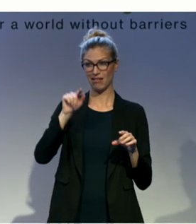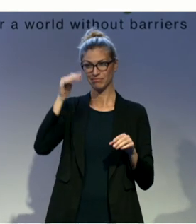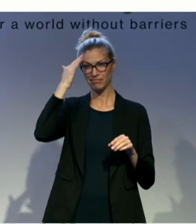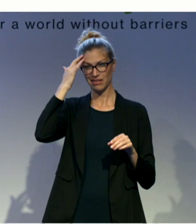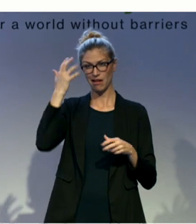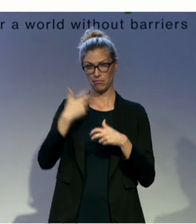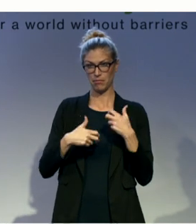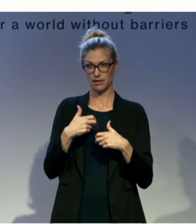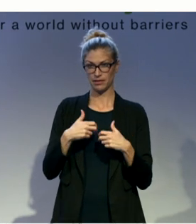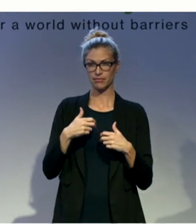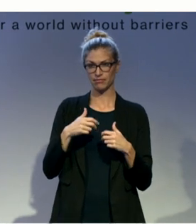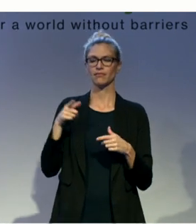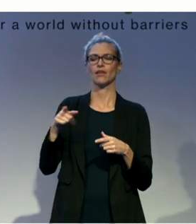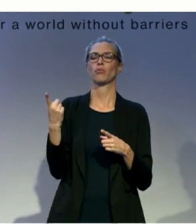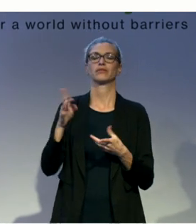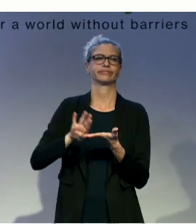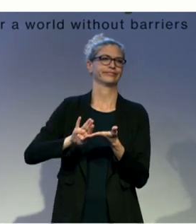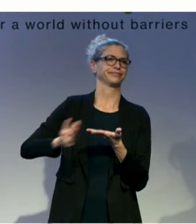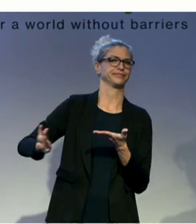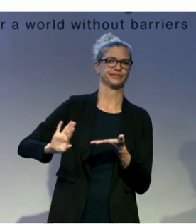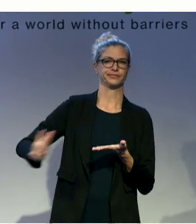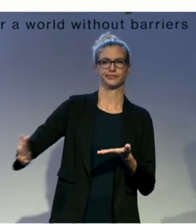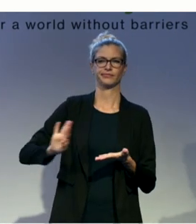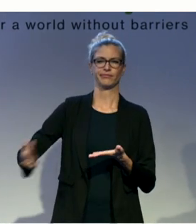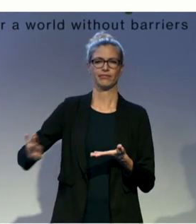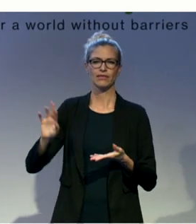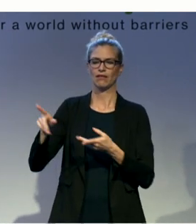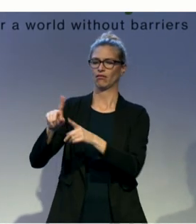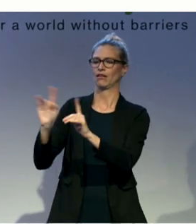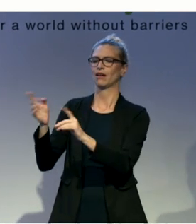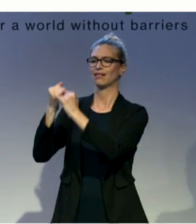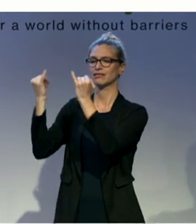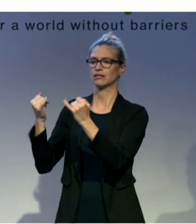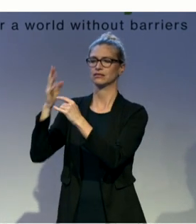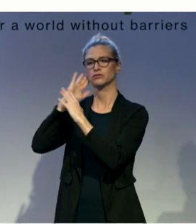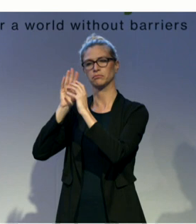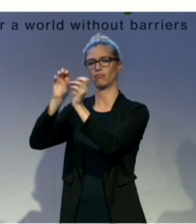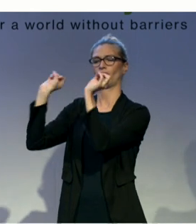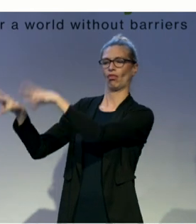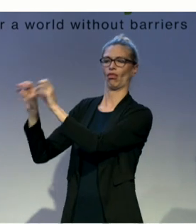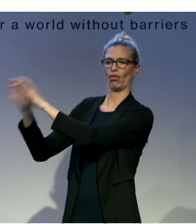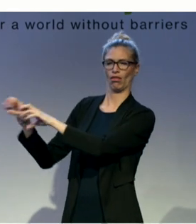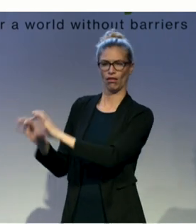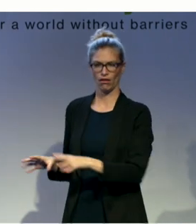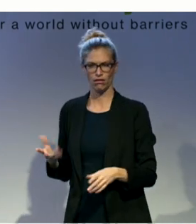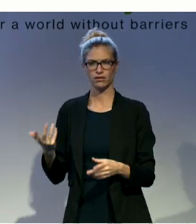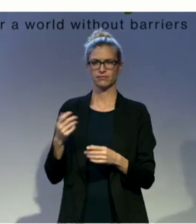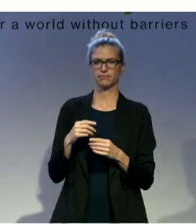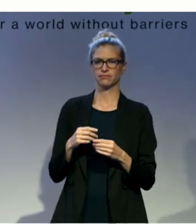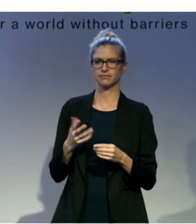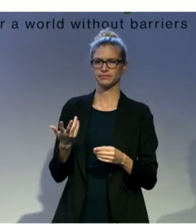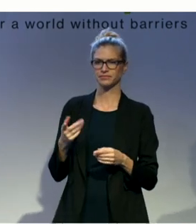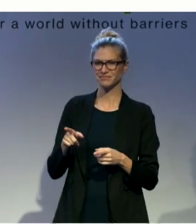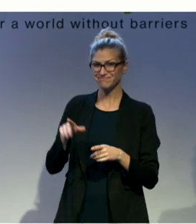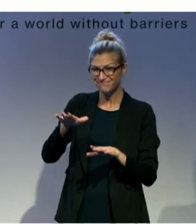put away or hidden in institutions. In most cases, this happens while they are still children,